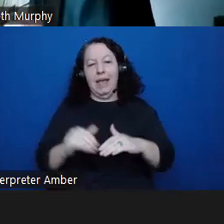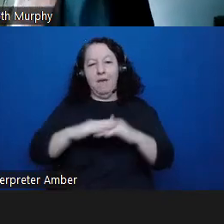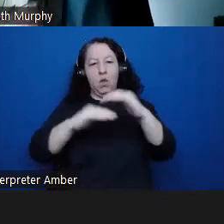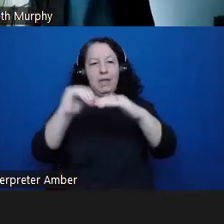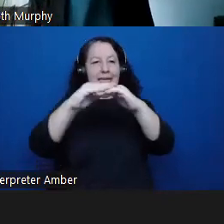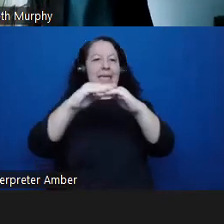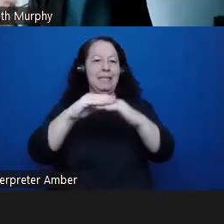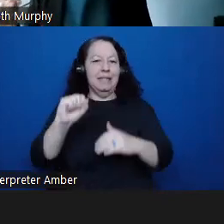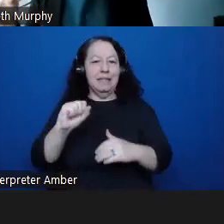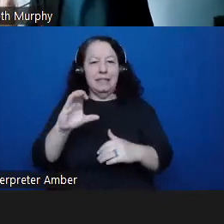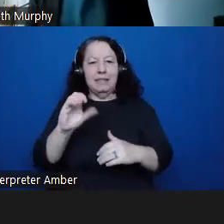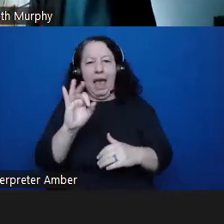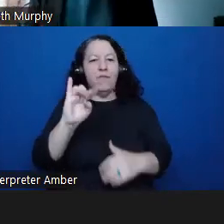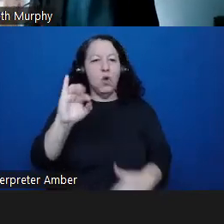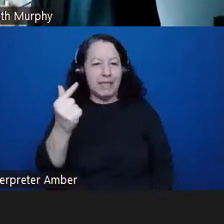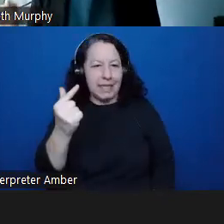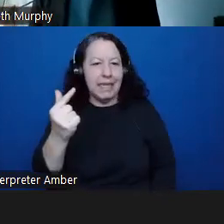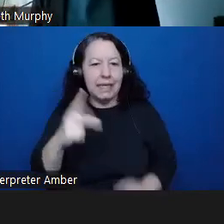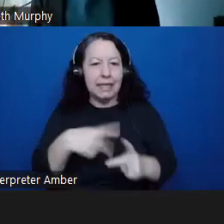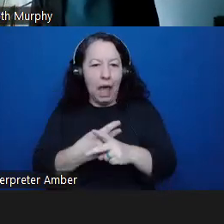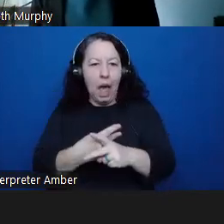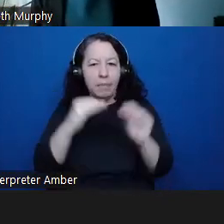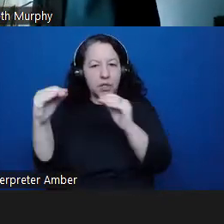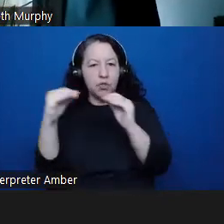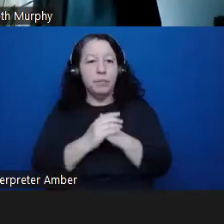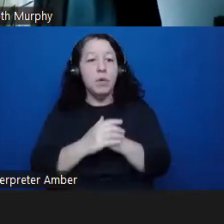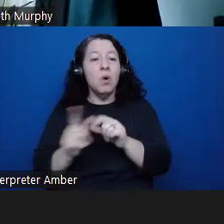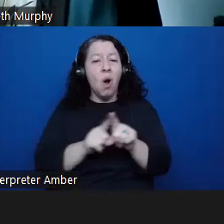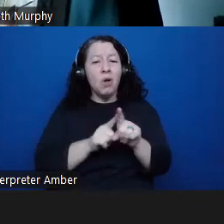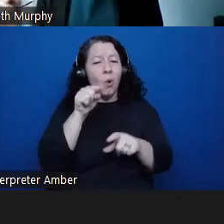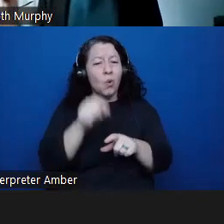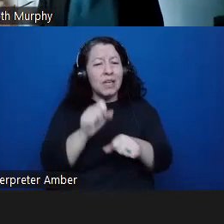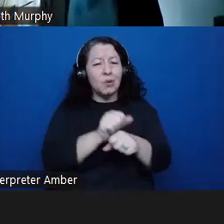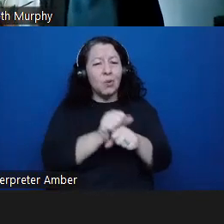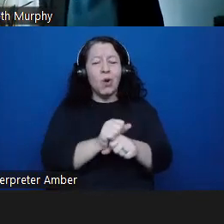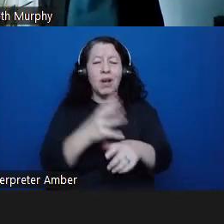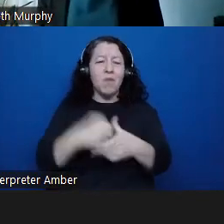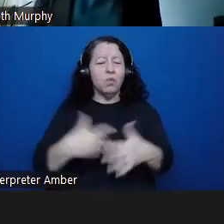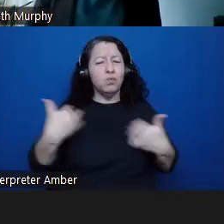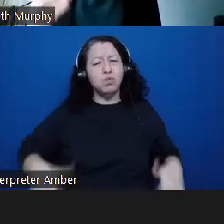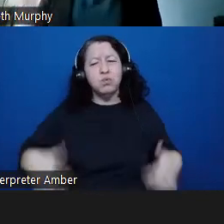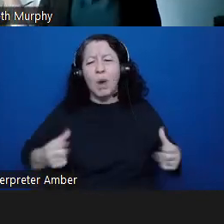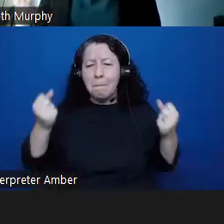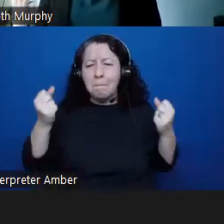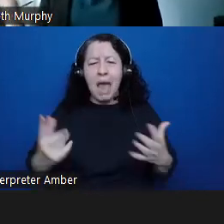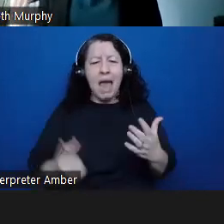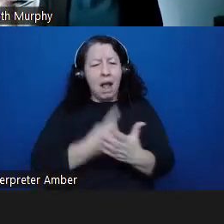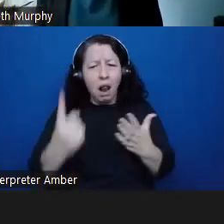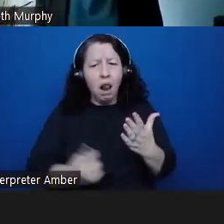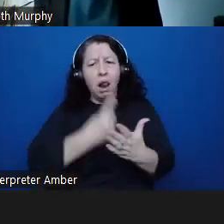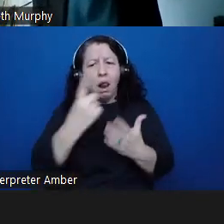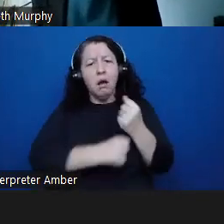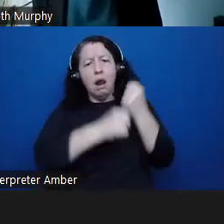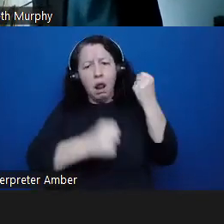Pottery production is also the type of trade that can involve really long hours of work. It's often seasonal, or at least influenced